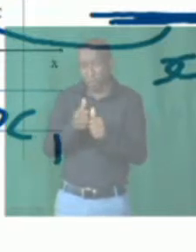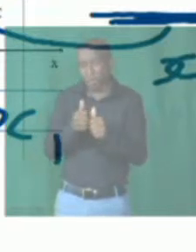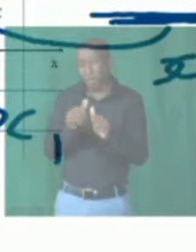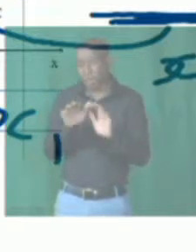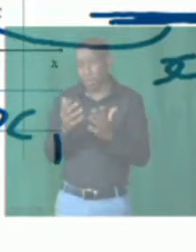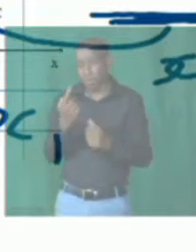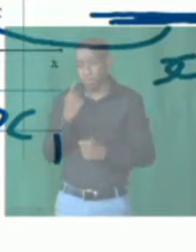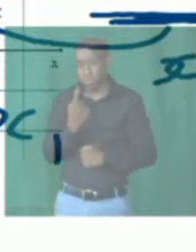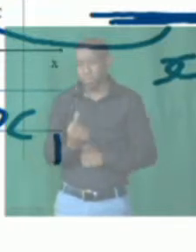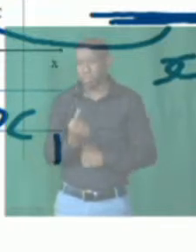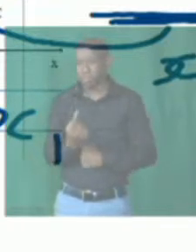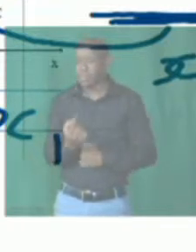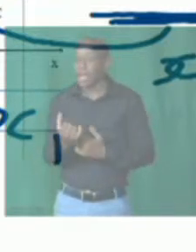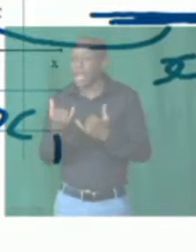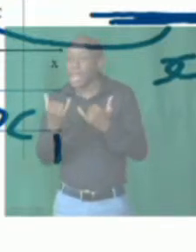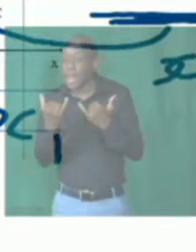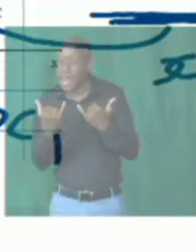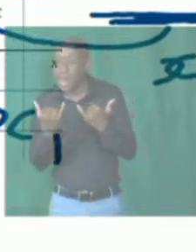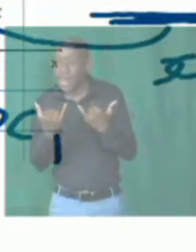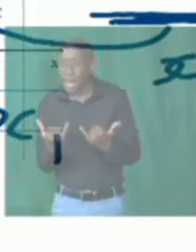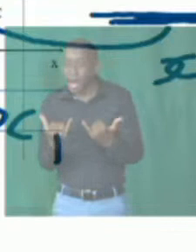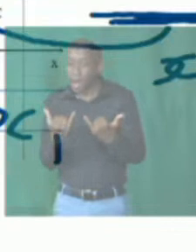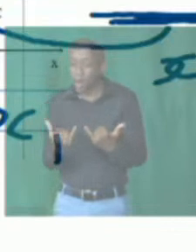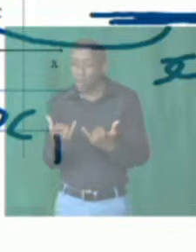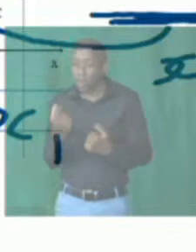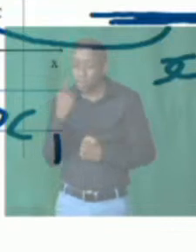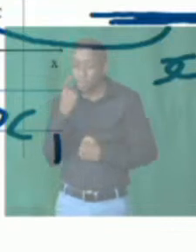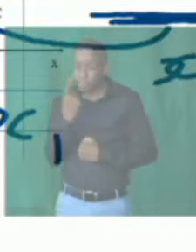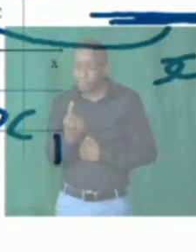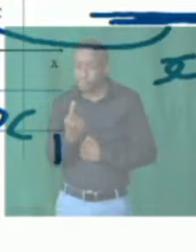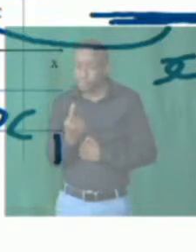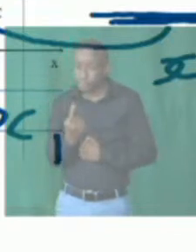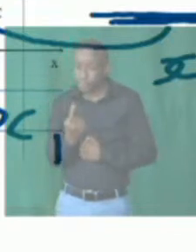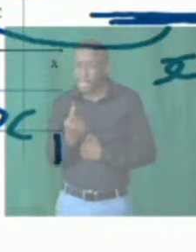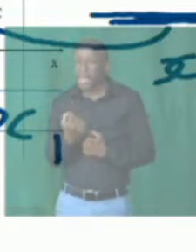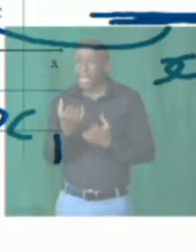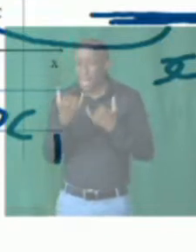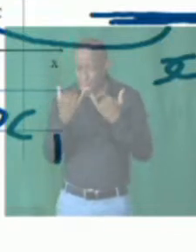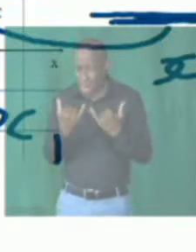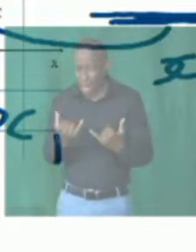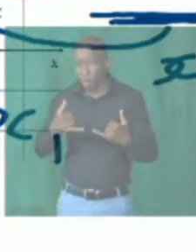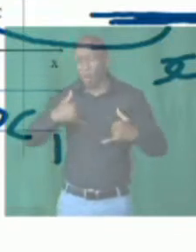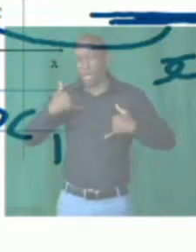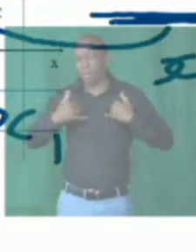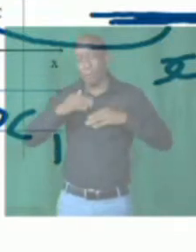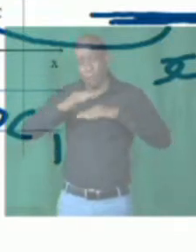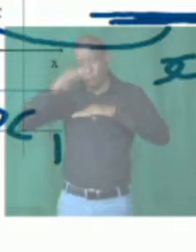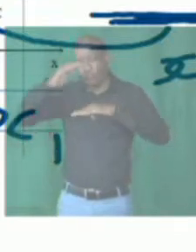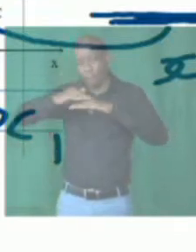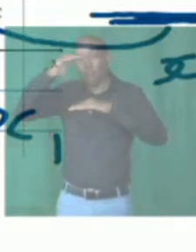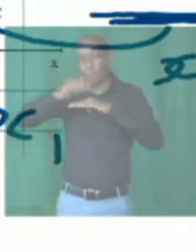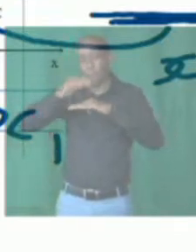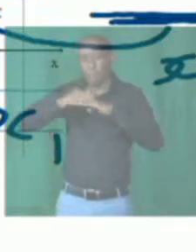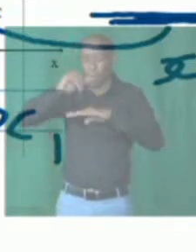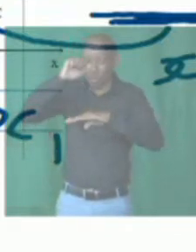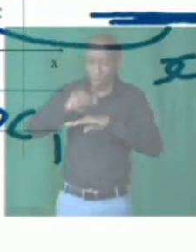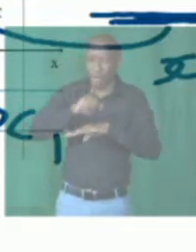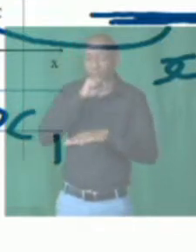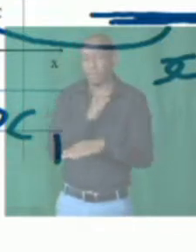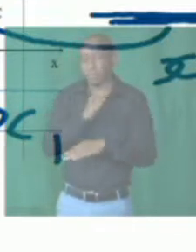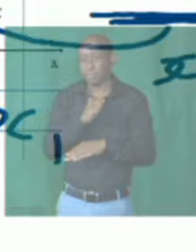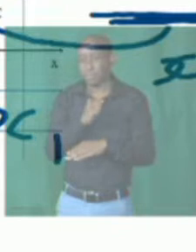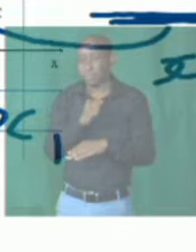Okay, so now we can use this formula, dear learners, to enjoy more questions where you are